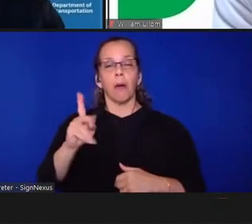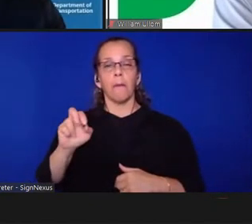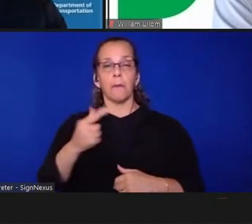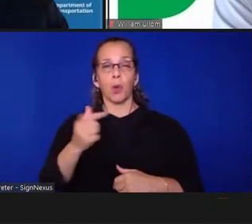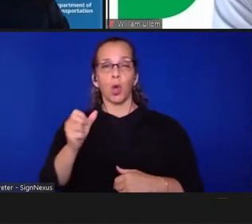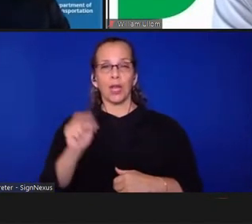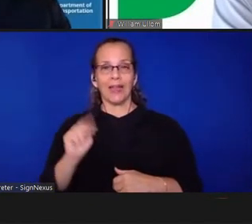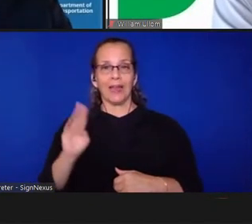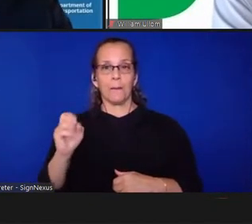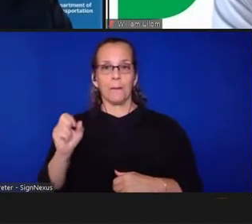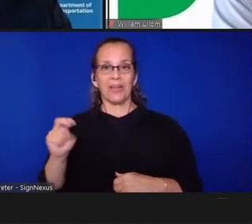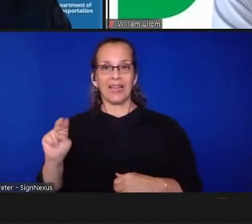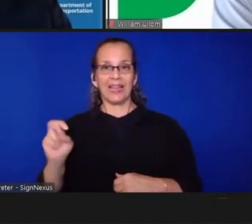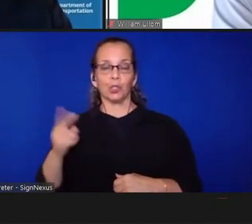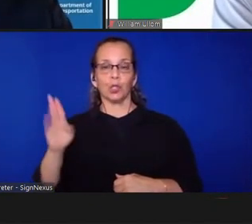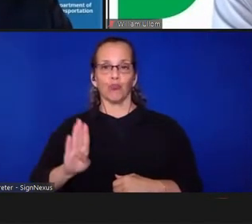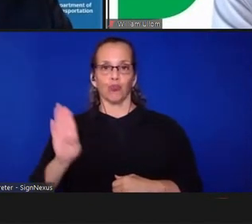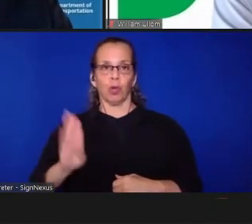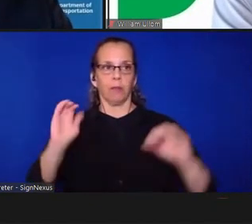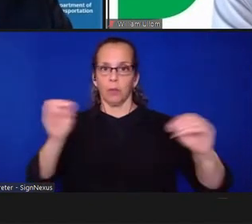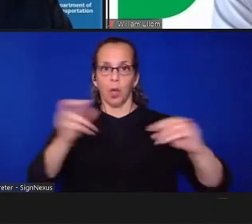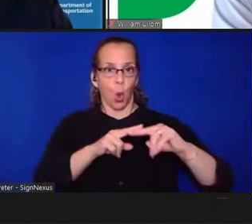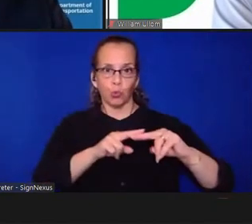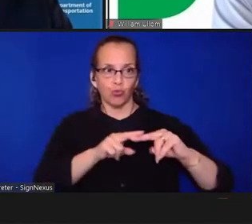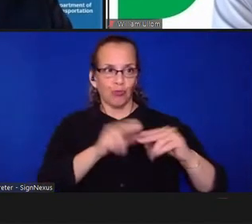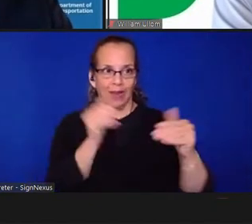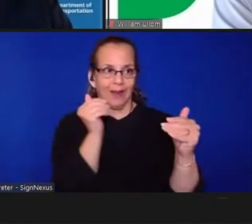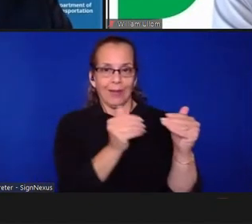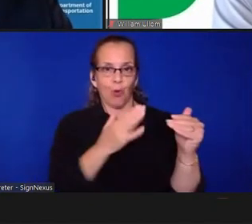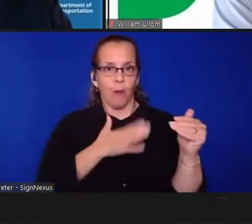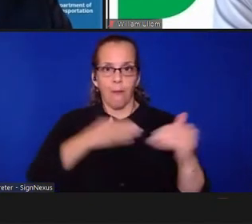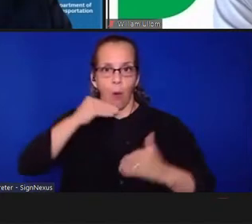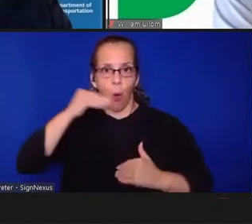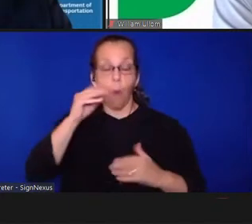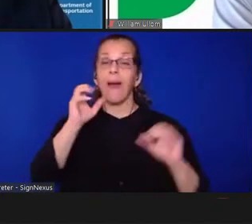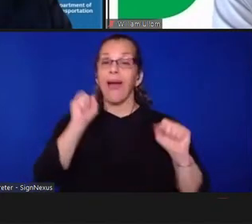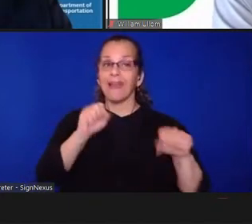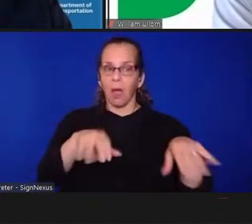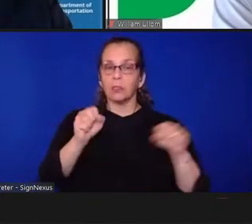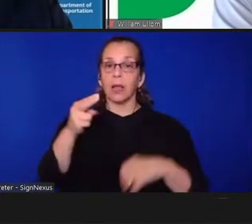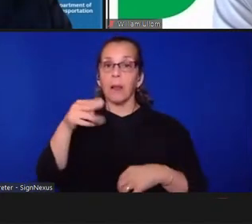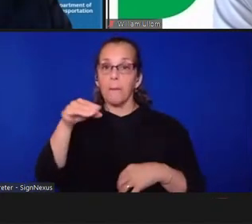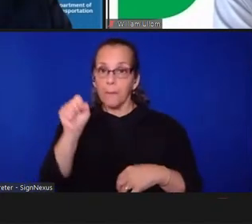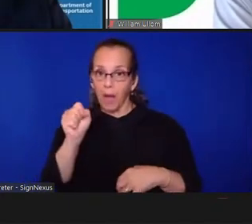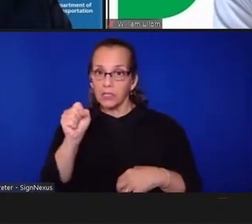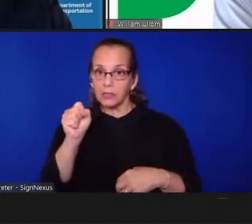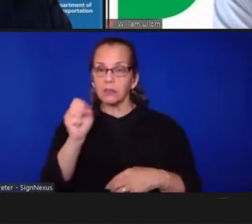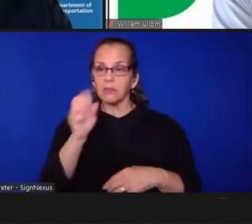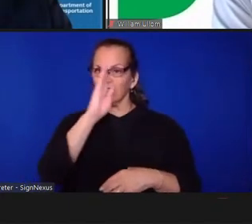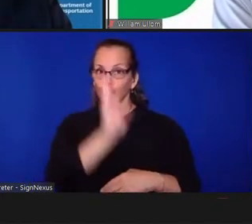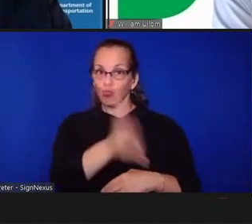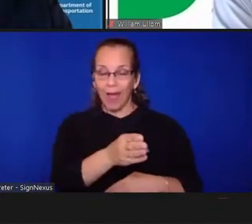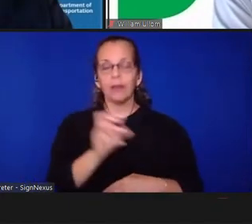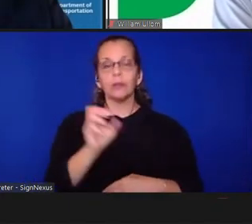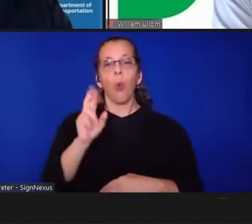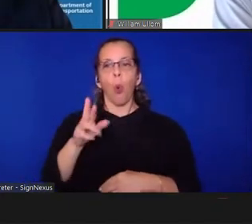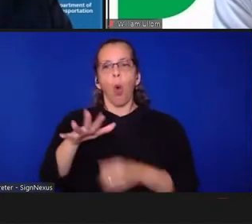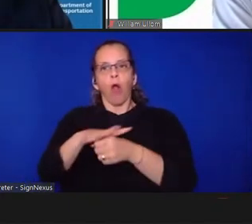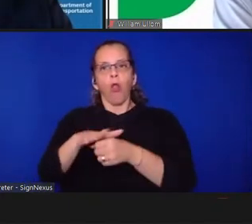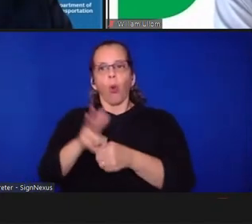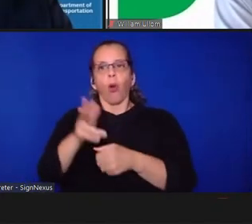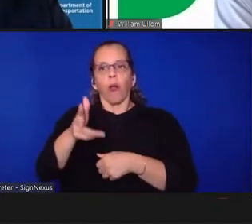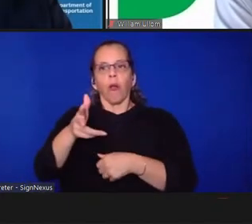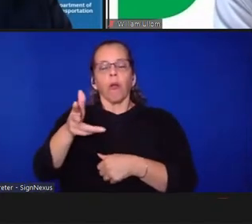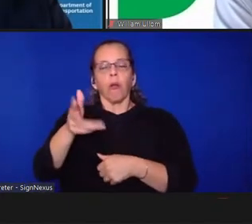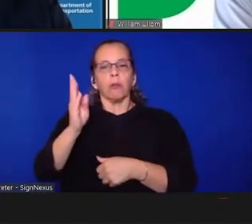are limited with no rail Service close by I can take the express bus a slow local bus to a long subway ride or